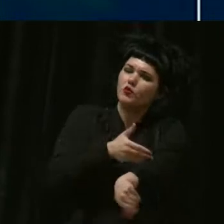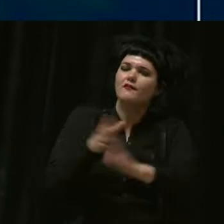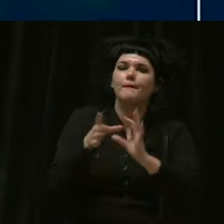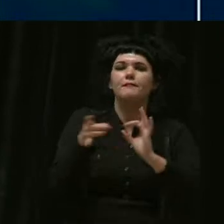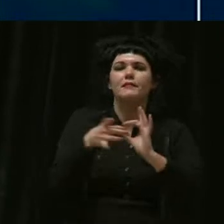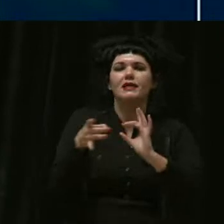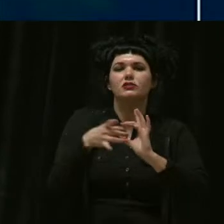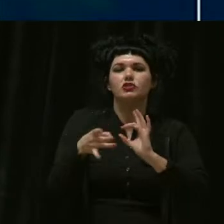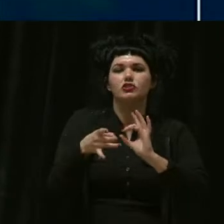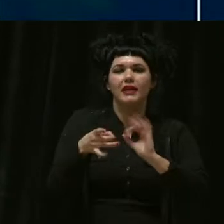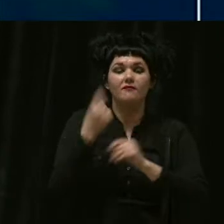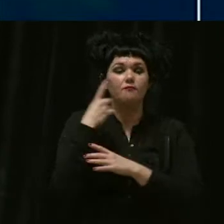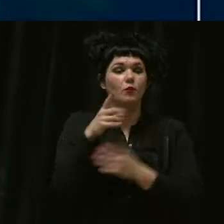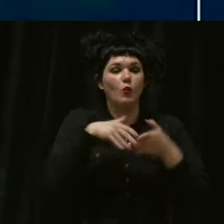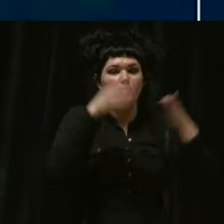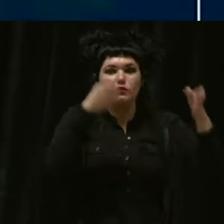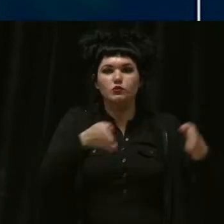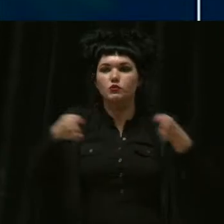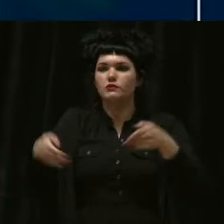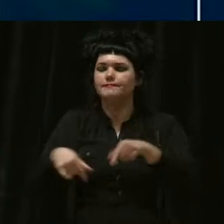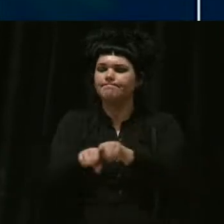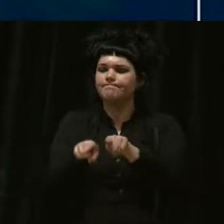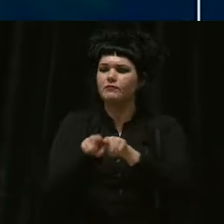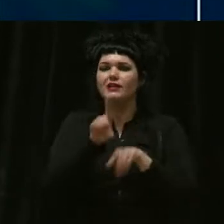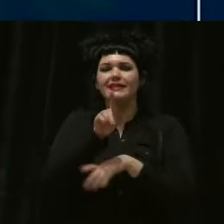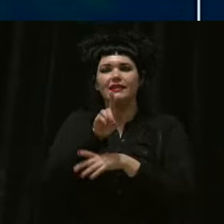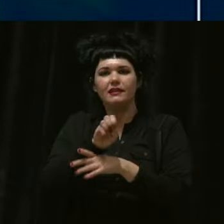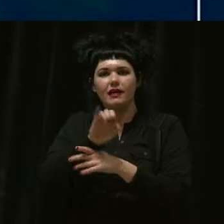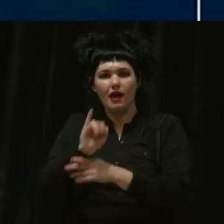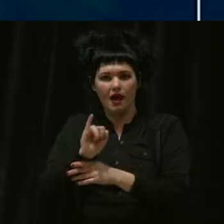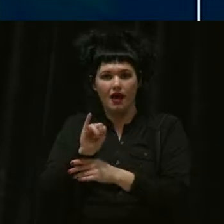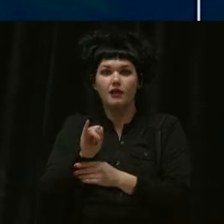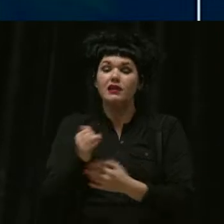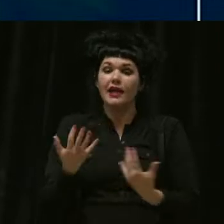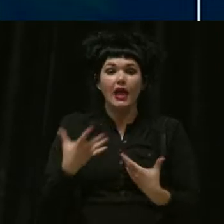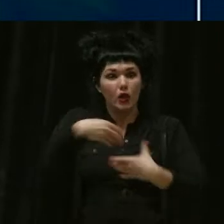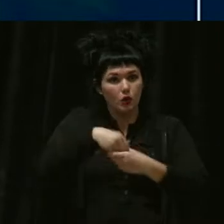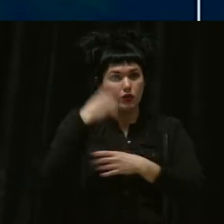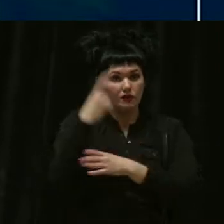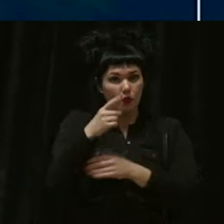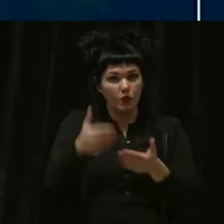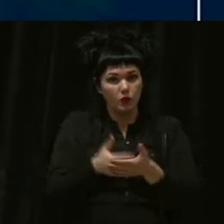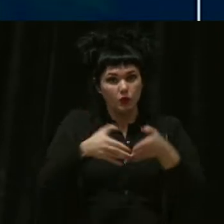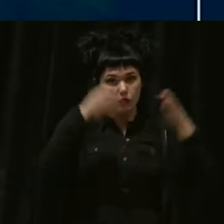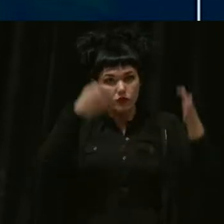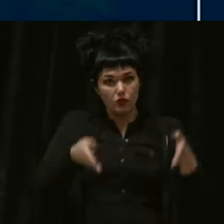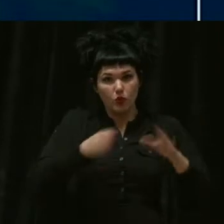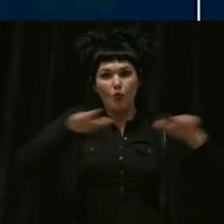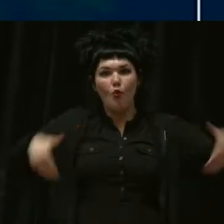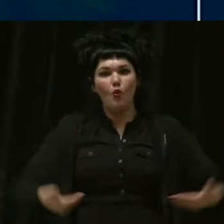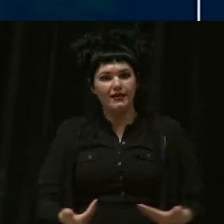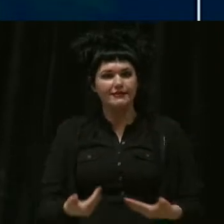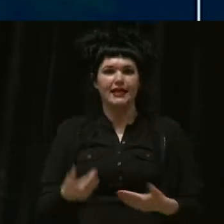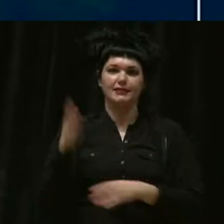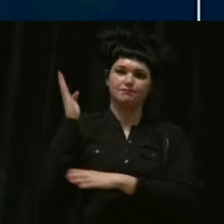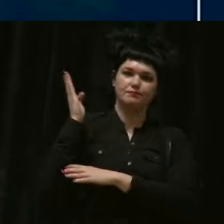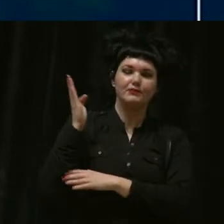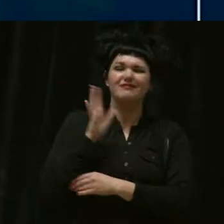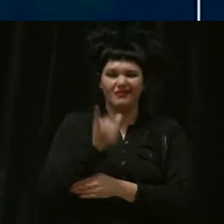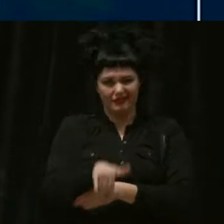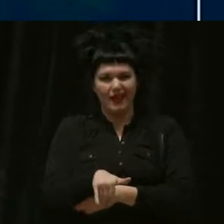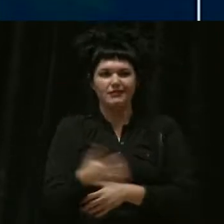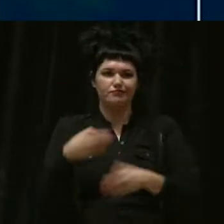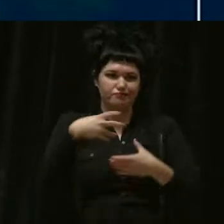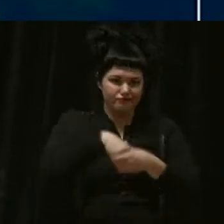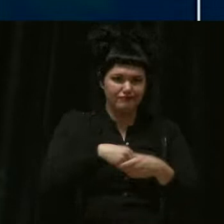to students and including DEI into new student orientation, which it actually is a part of the new student orientation process, but that was